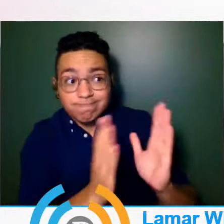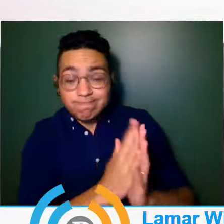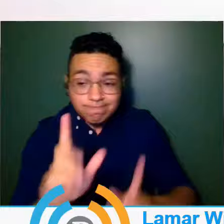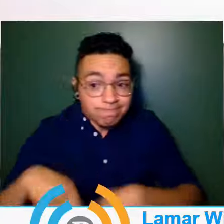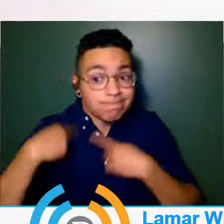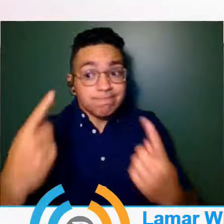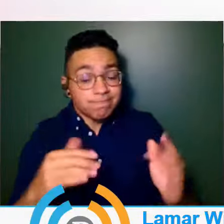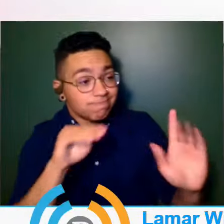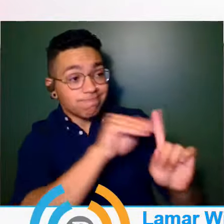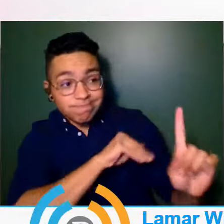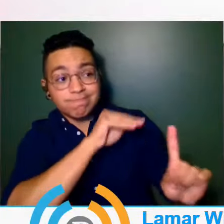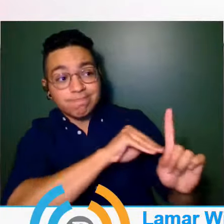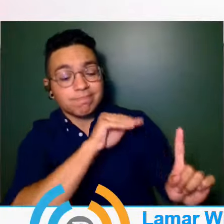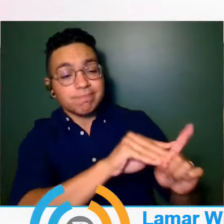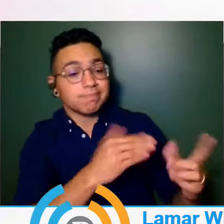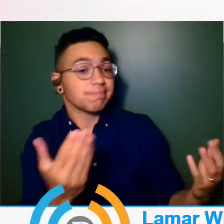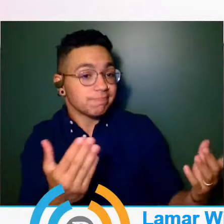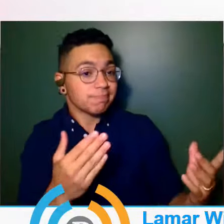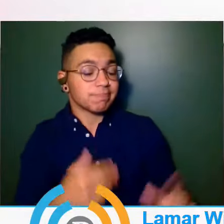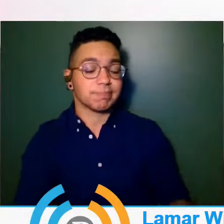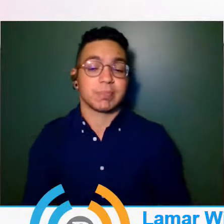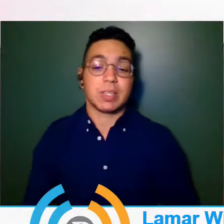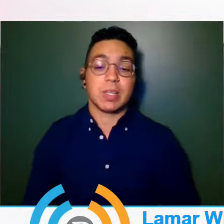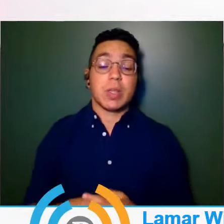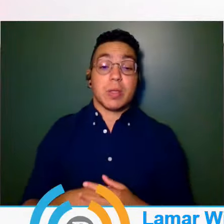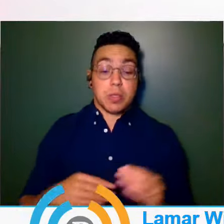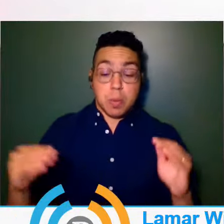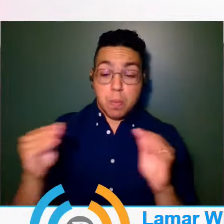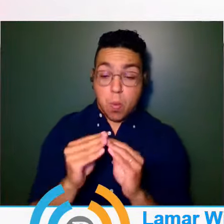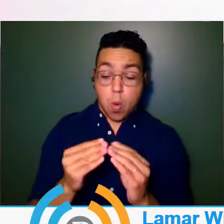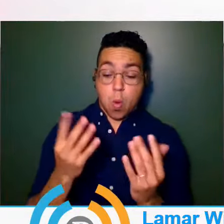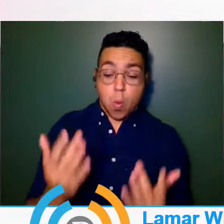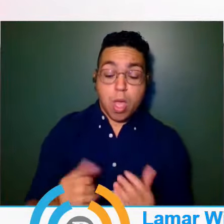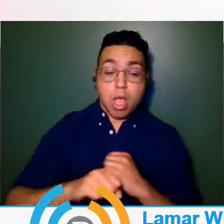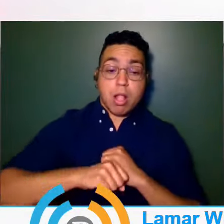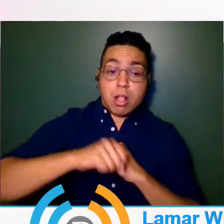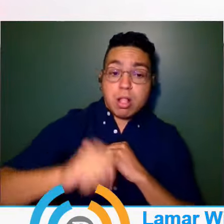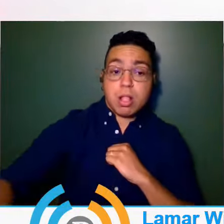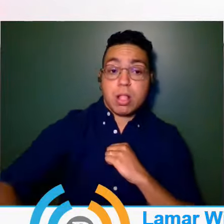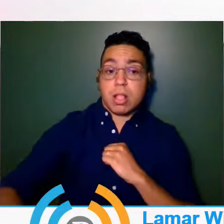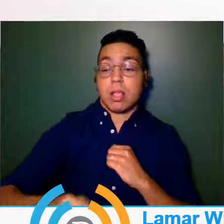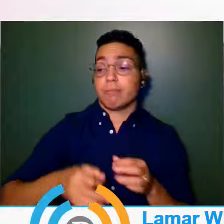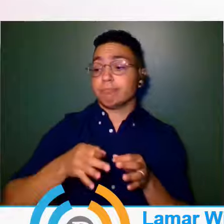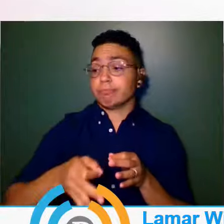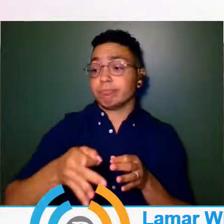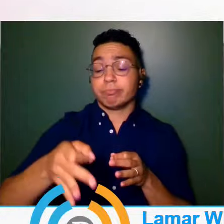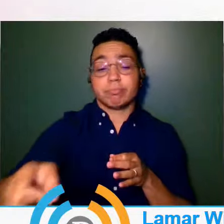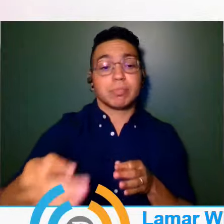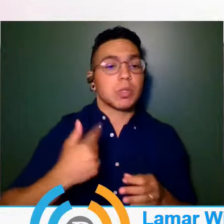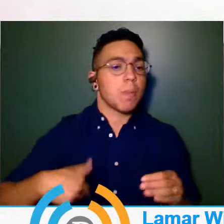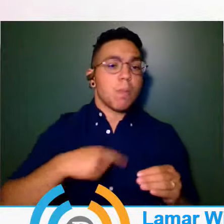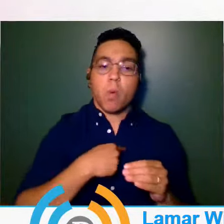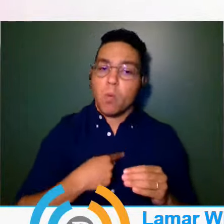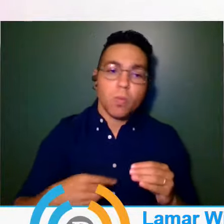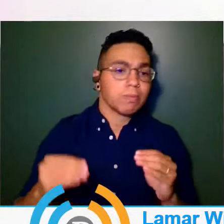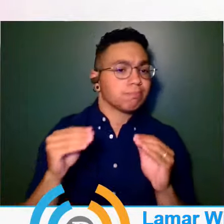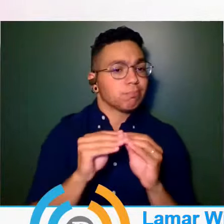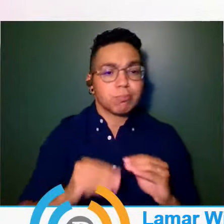And I can tell you that the longer that we wait, the more that we will ask, because